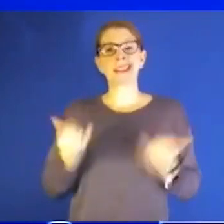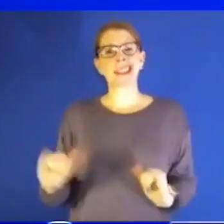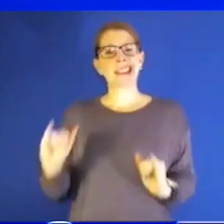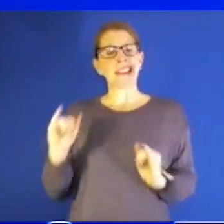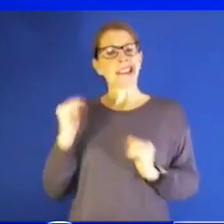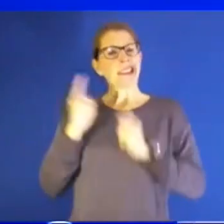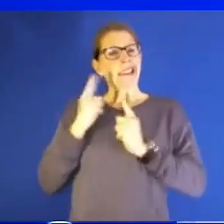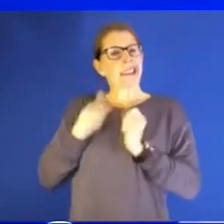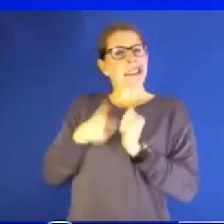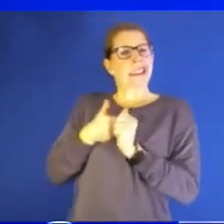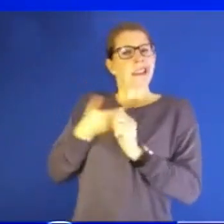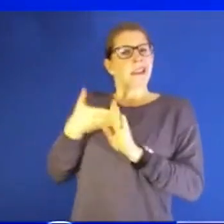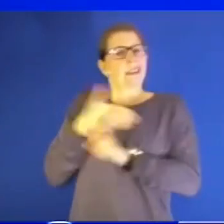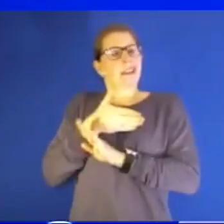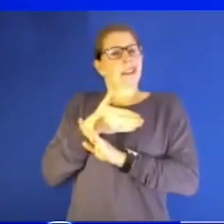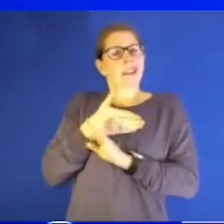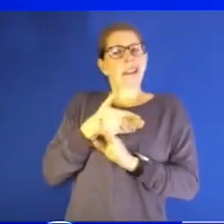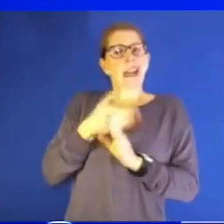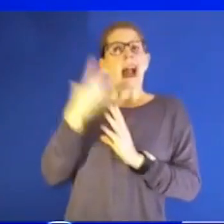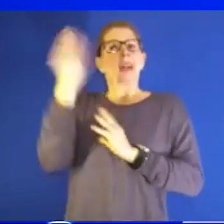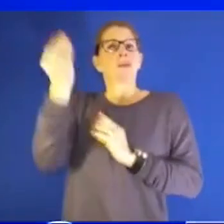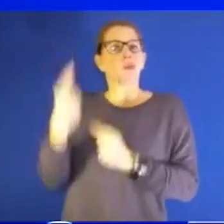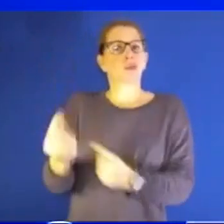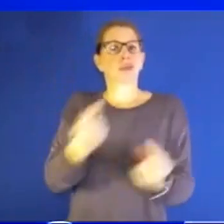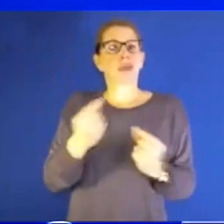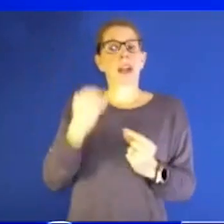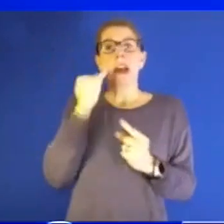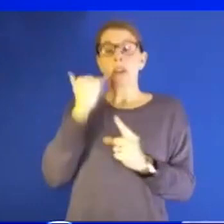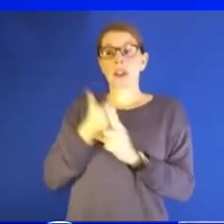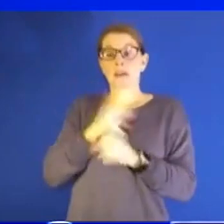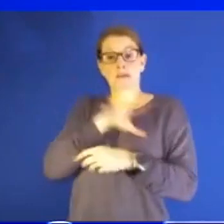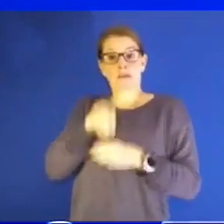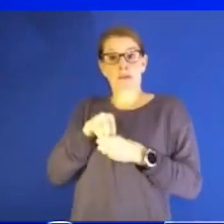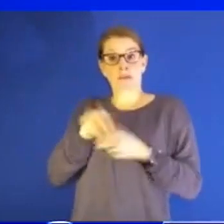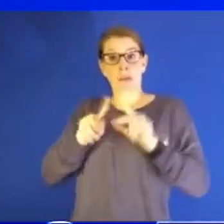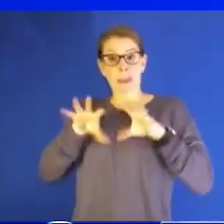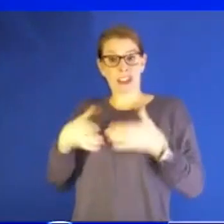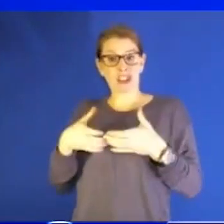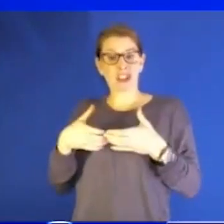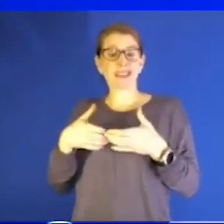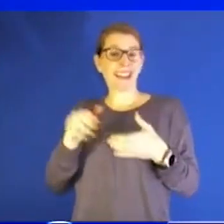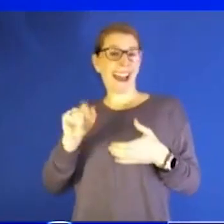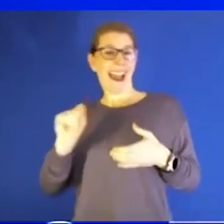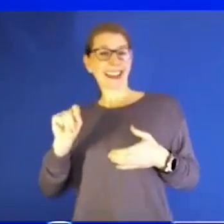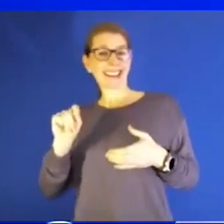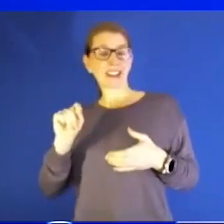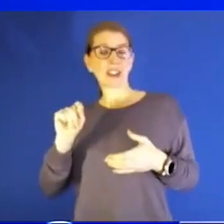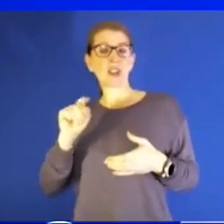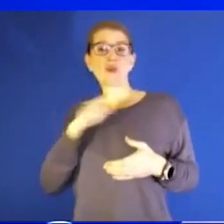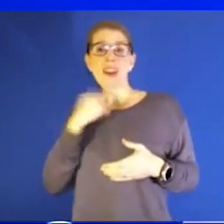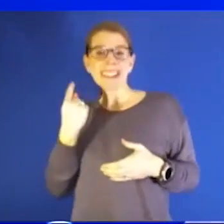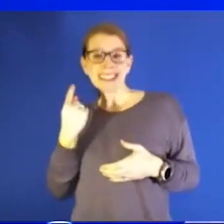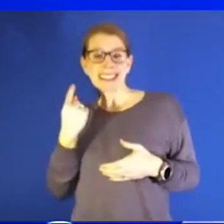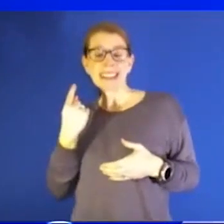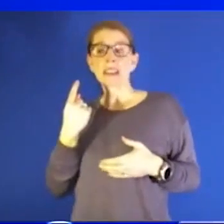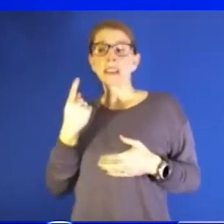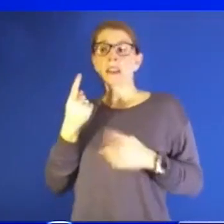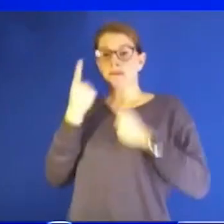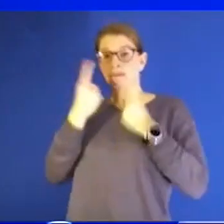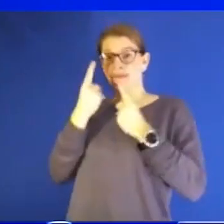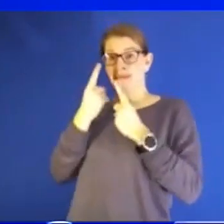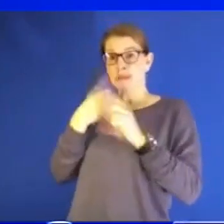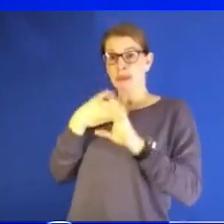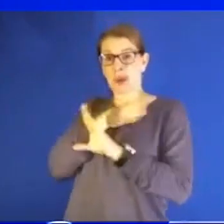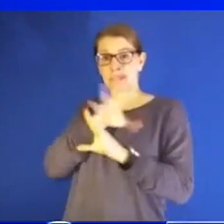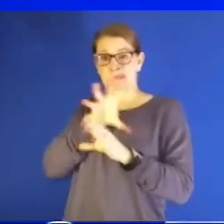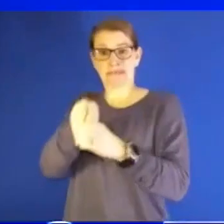what we do. And if you are part of some of those populations that are maybe more at risk, then just take a little bit more thought into what you're doing and judge